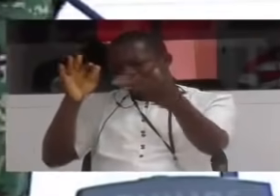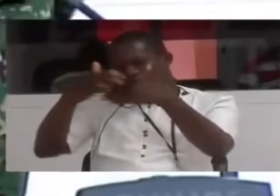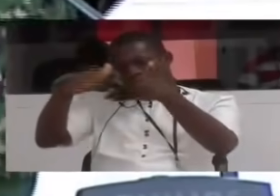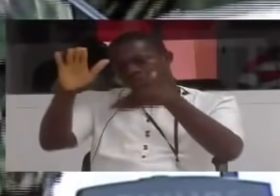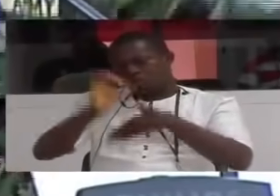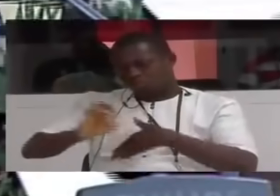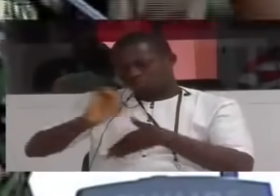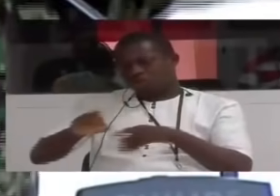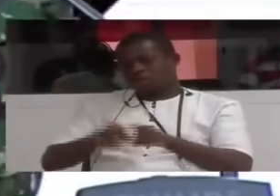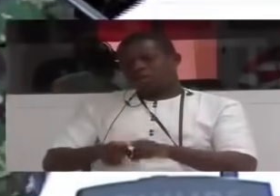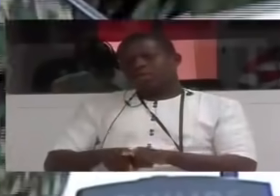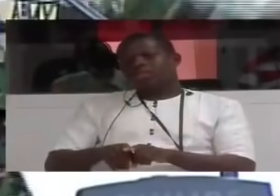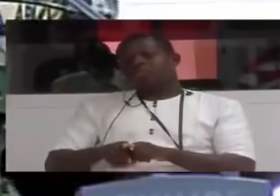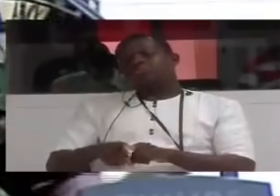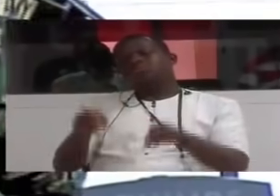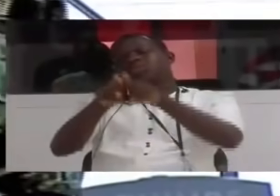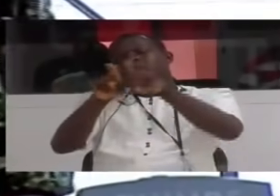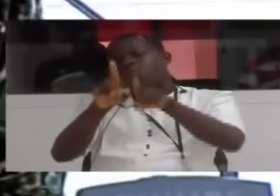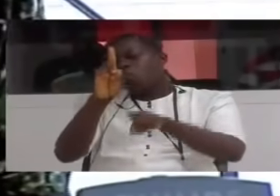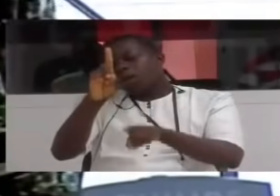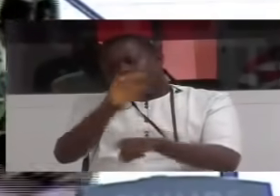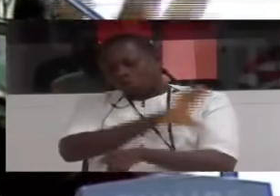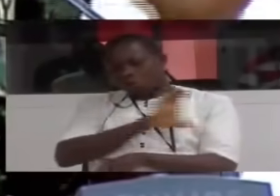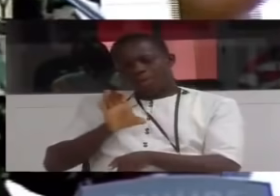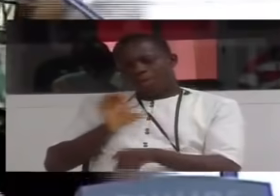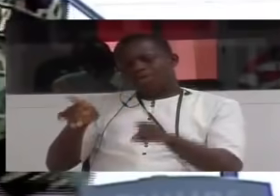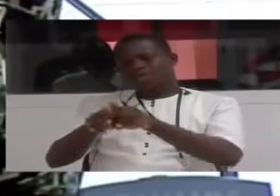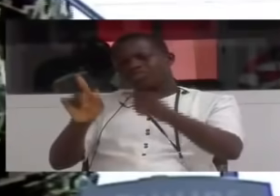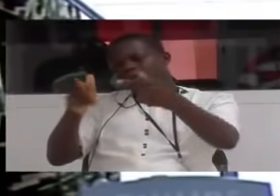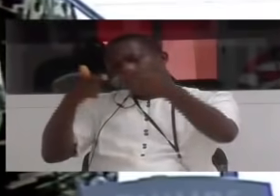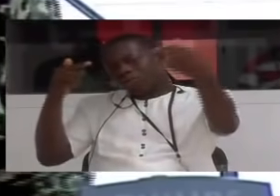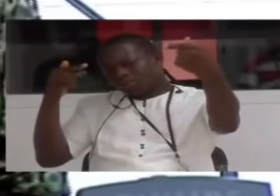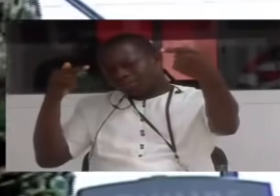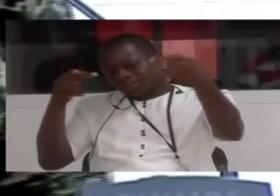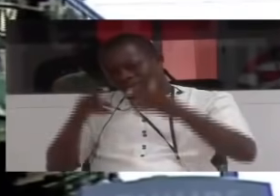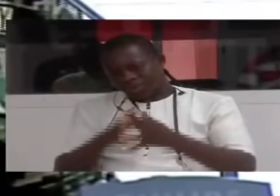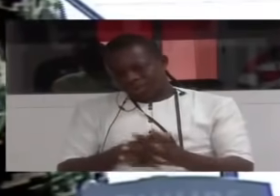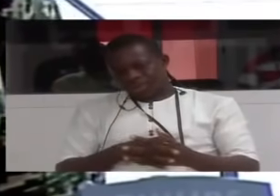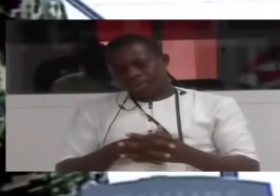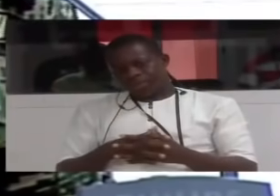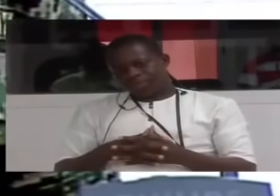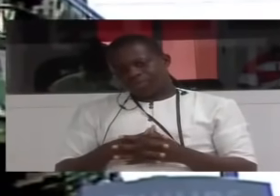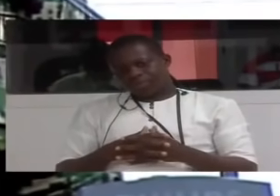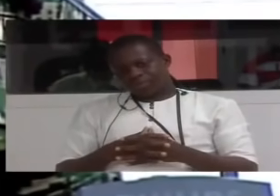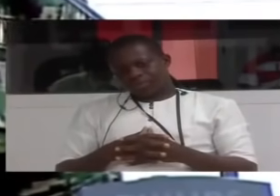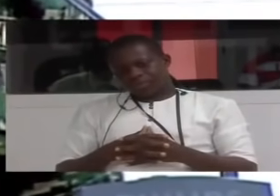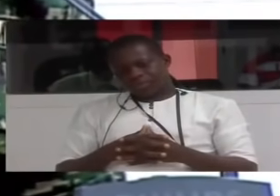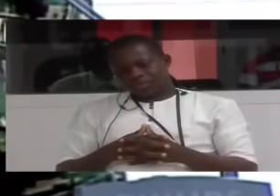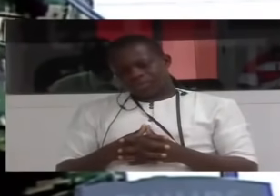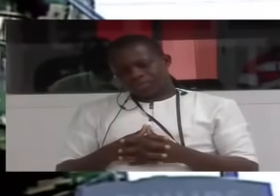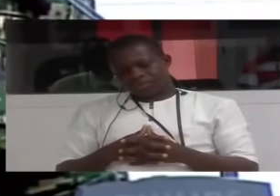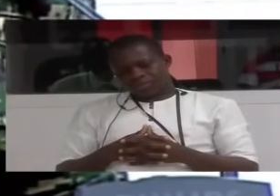ben comme ci ben kër gi la dal jakarlo waw he lived opposite Jallow's compound almost in the